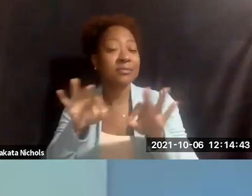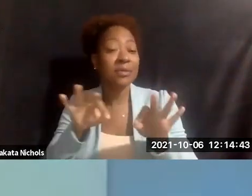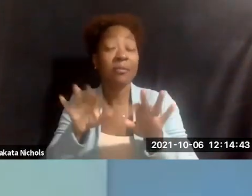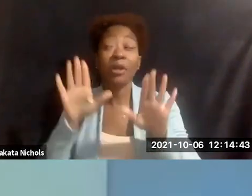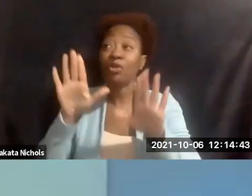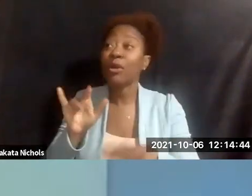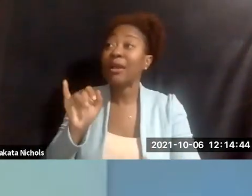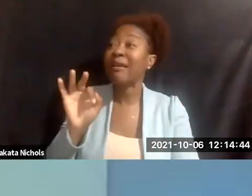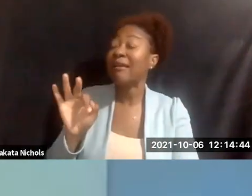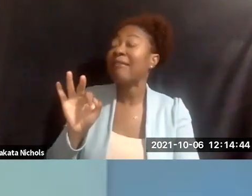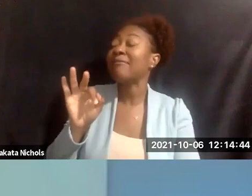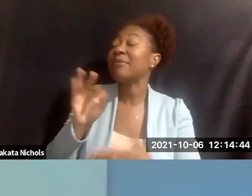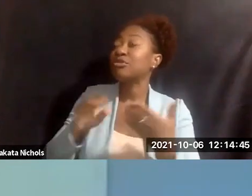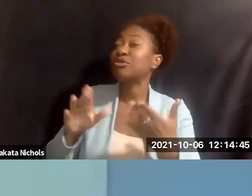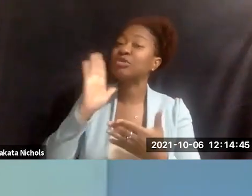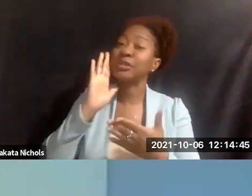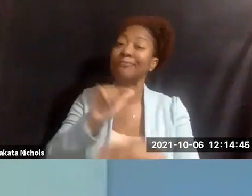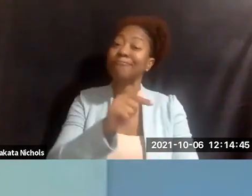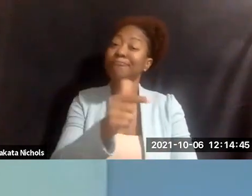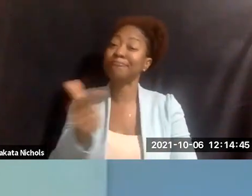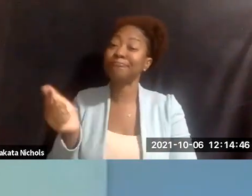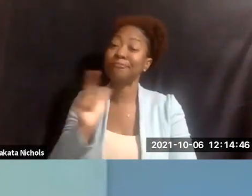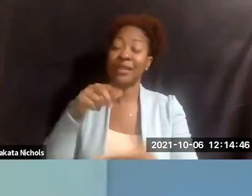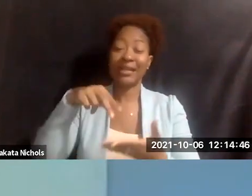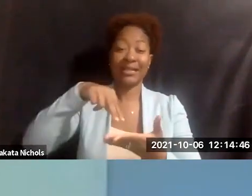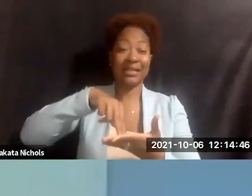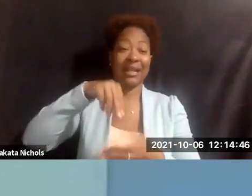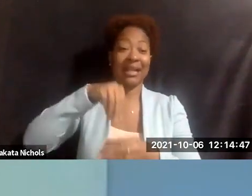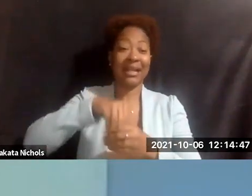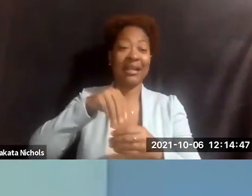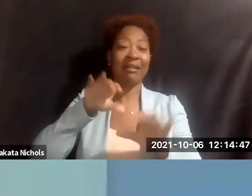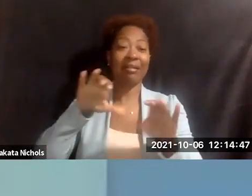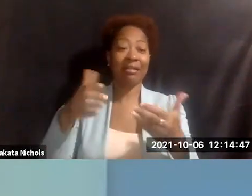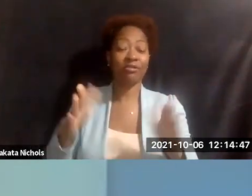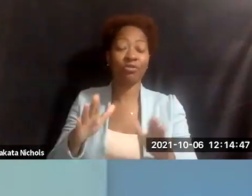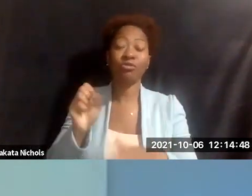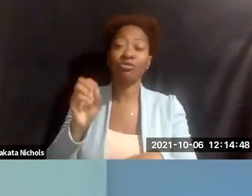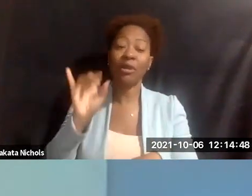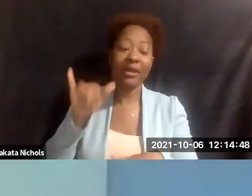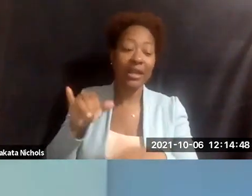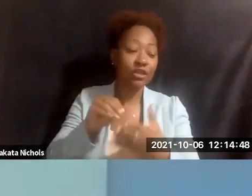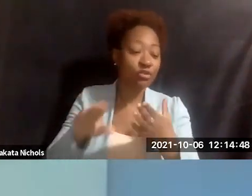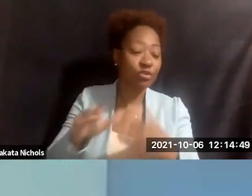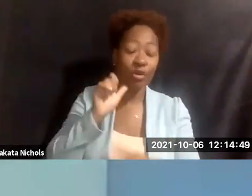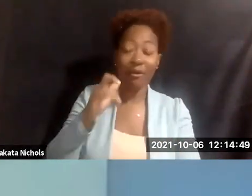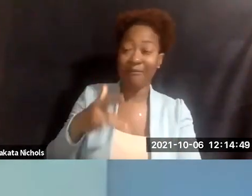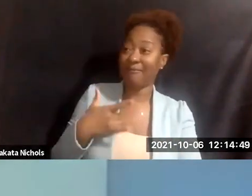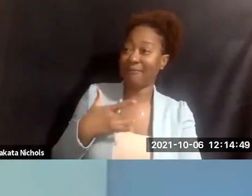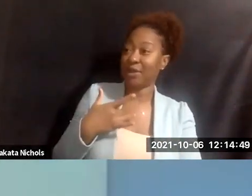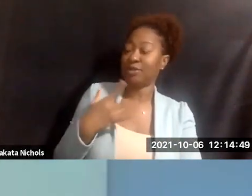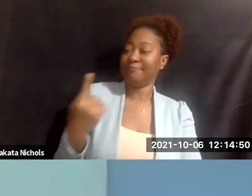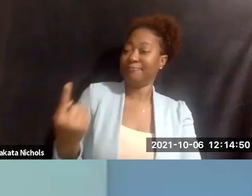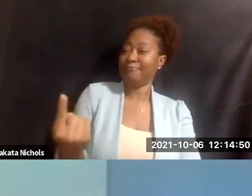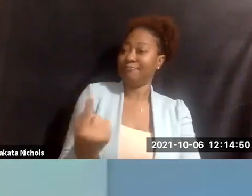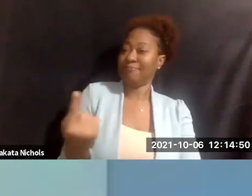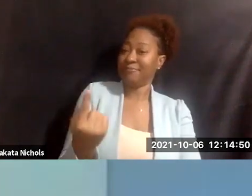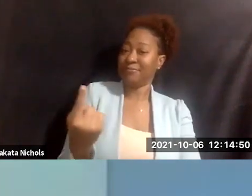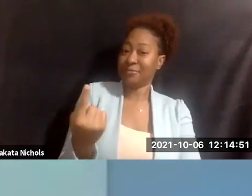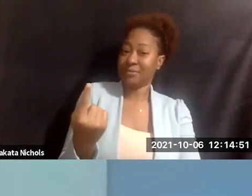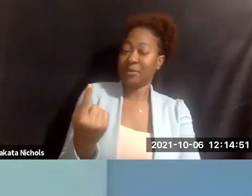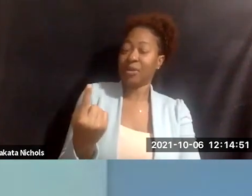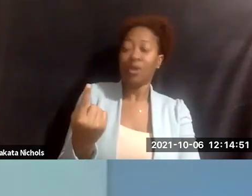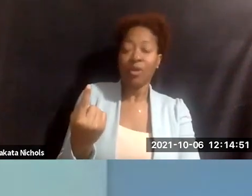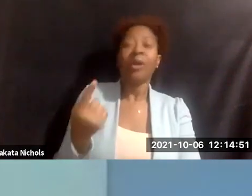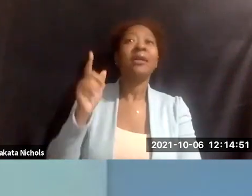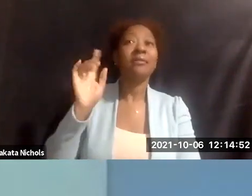could alternate standing throughout class so that that student didn't have to feel singled out by standing up, and that otherwise that student would have to